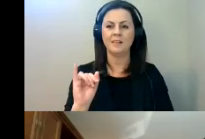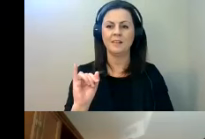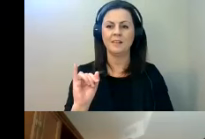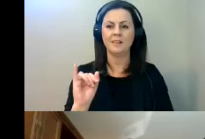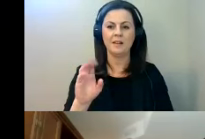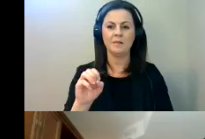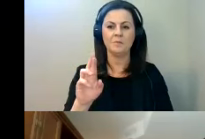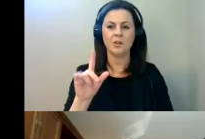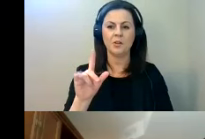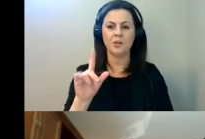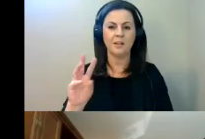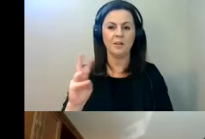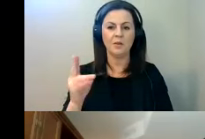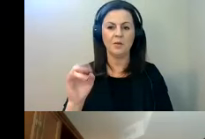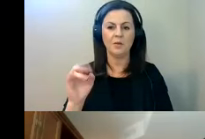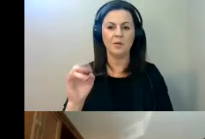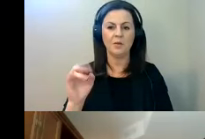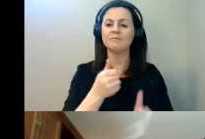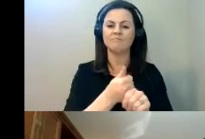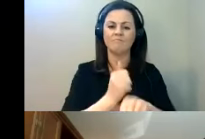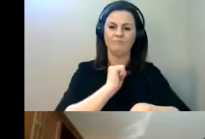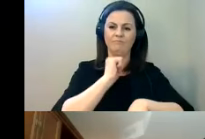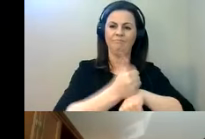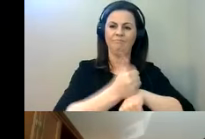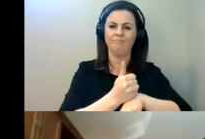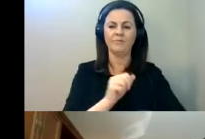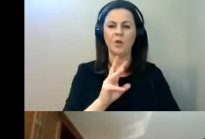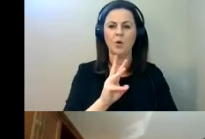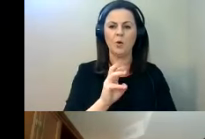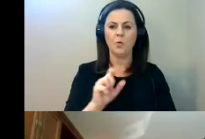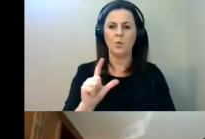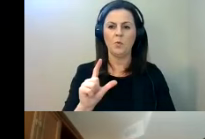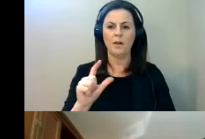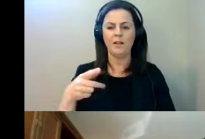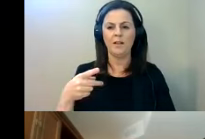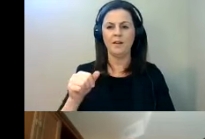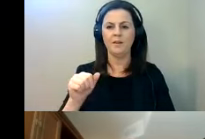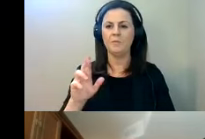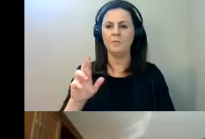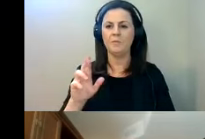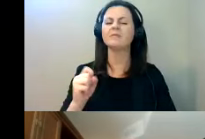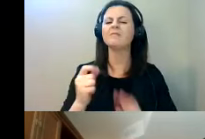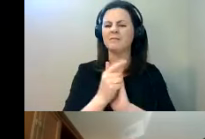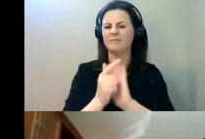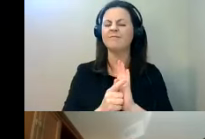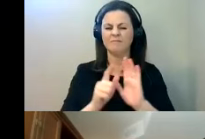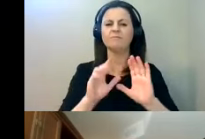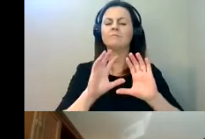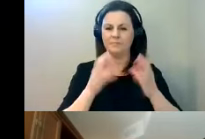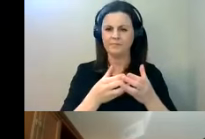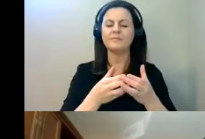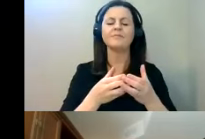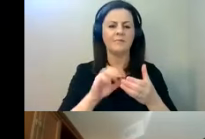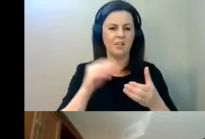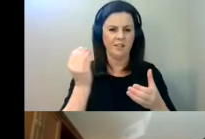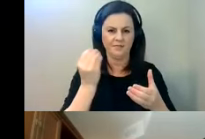of Well Partners, which is a litigation firm in Toronto, practicing throughout Ontario and repeatedly ranked by the